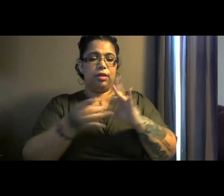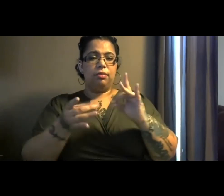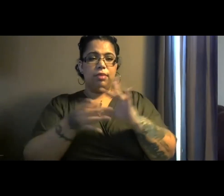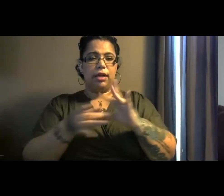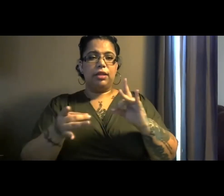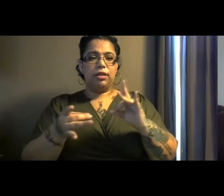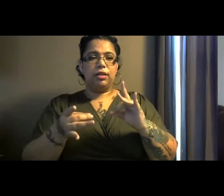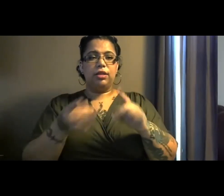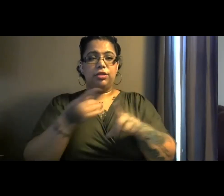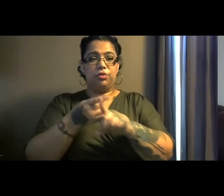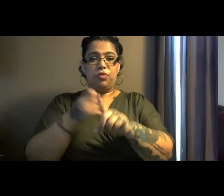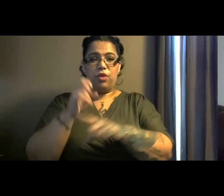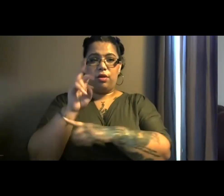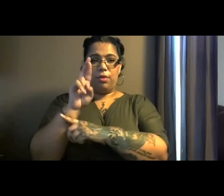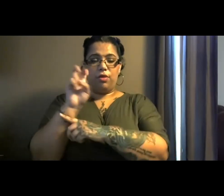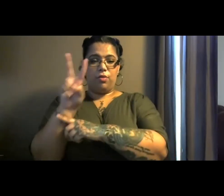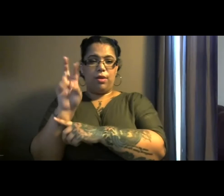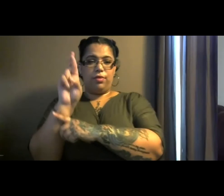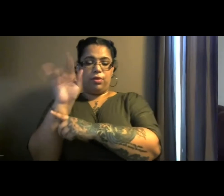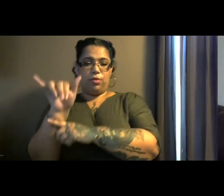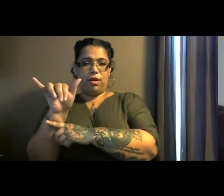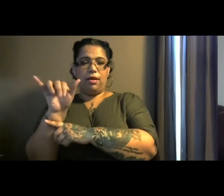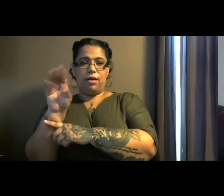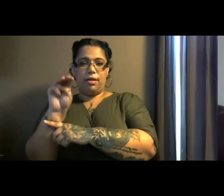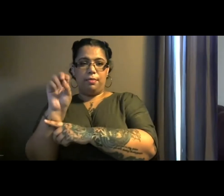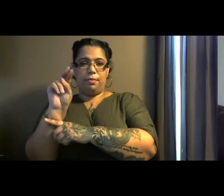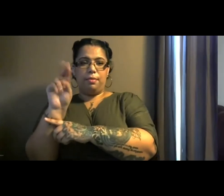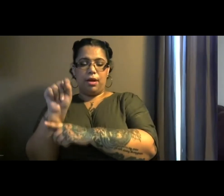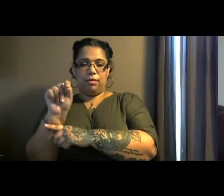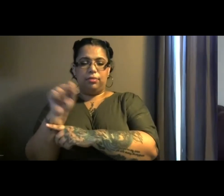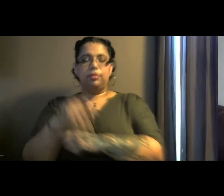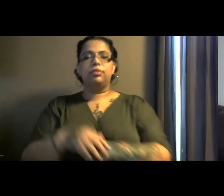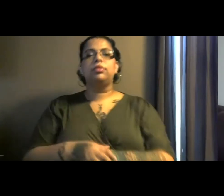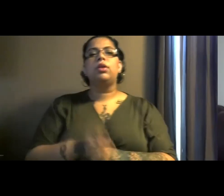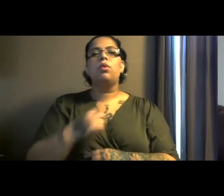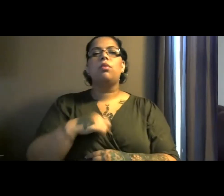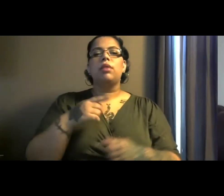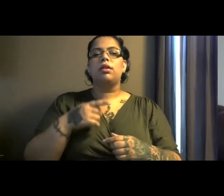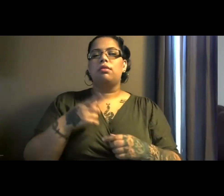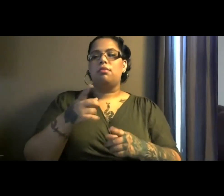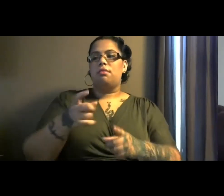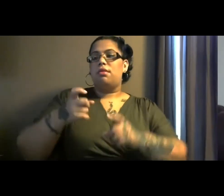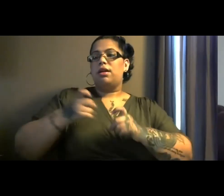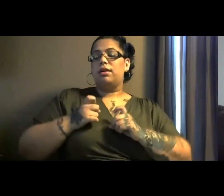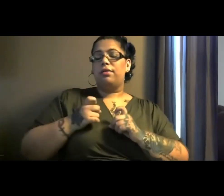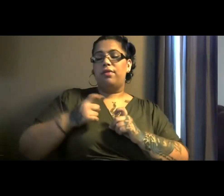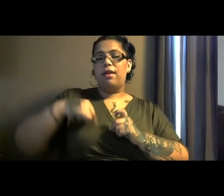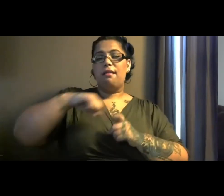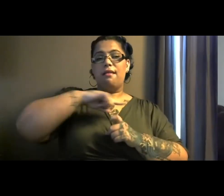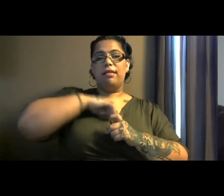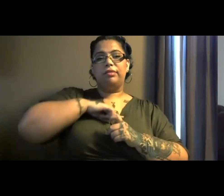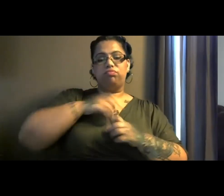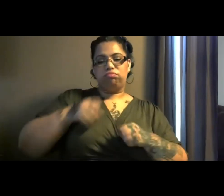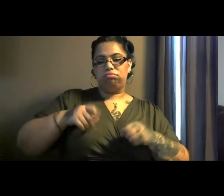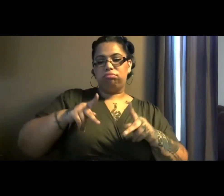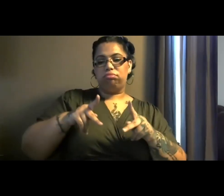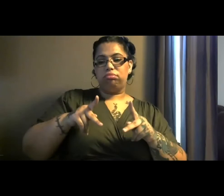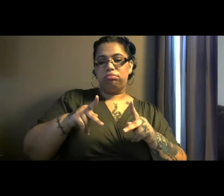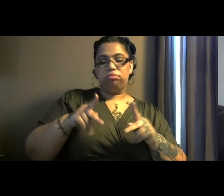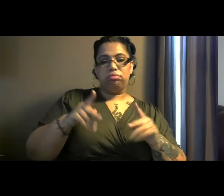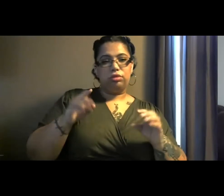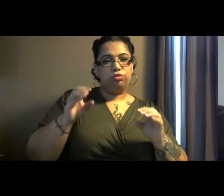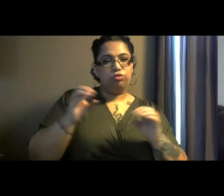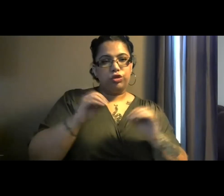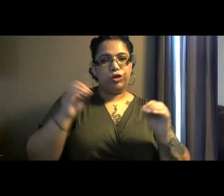Raymont. We give ourselves the opportunity to remember that there is no condemnation,